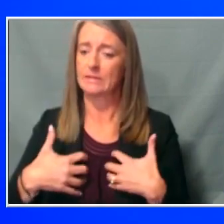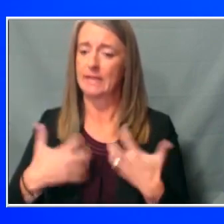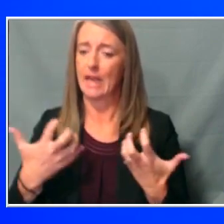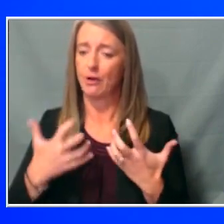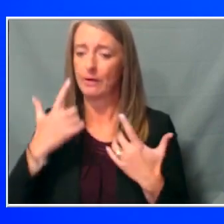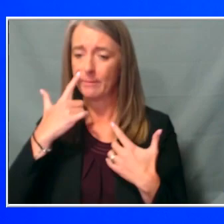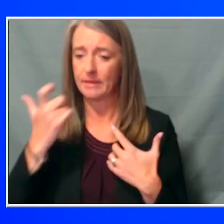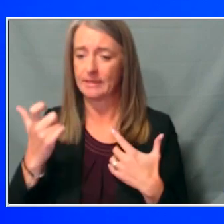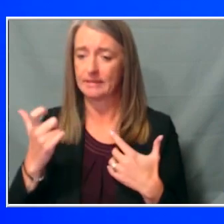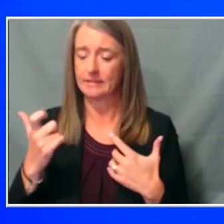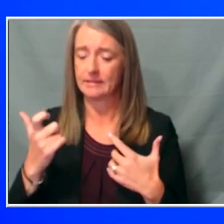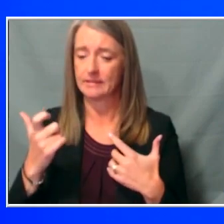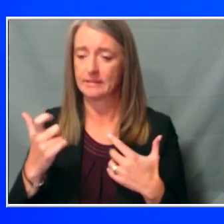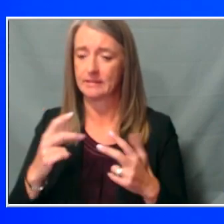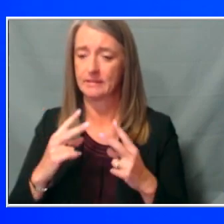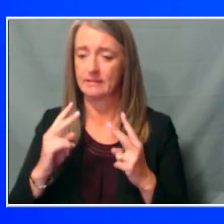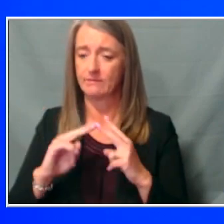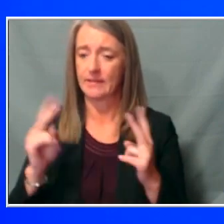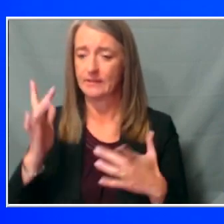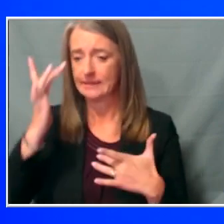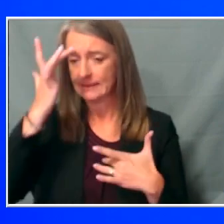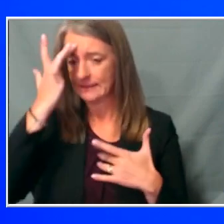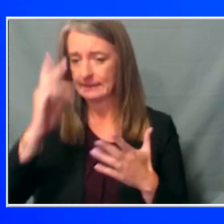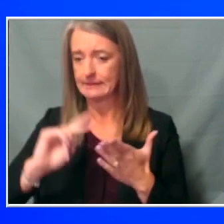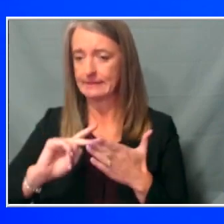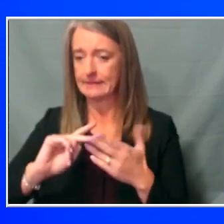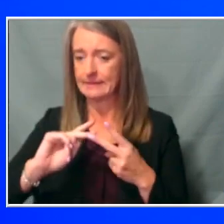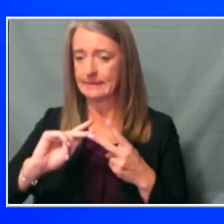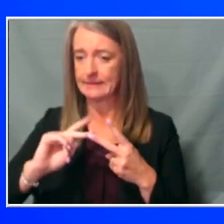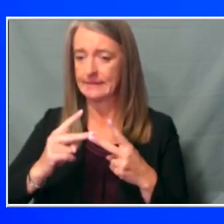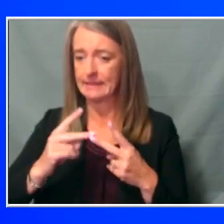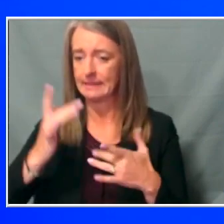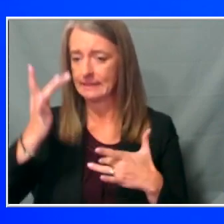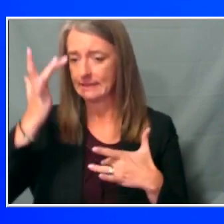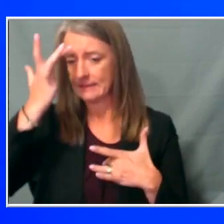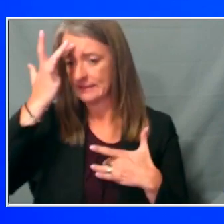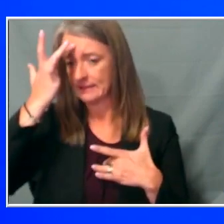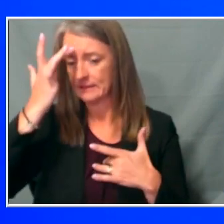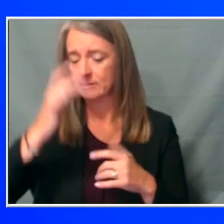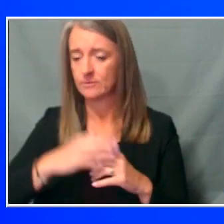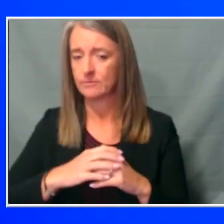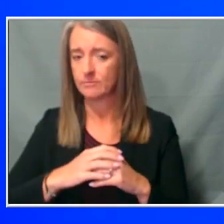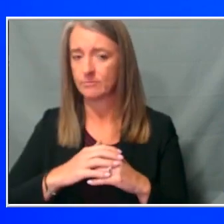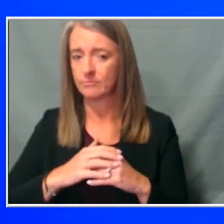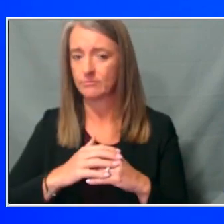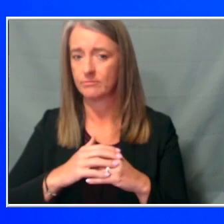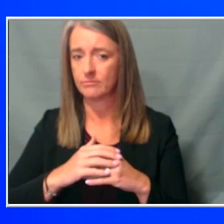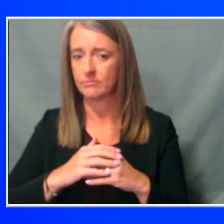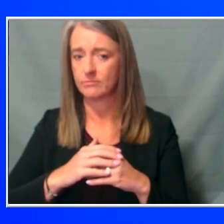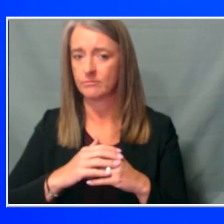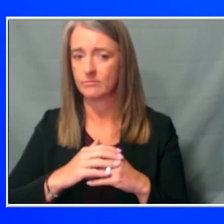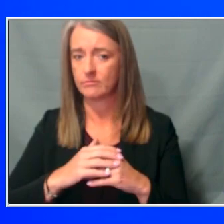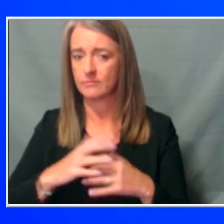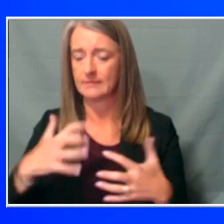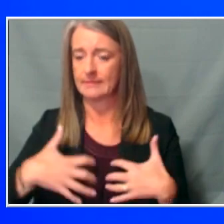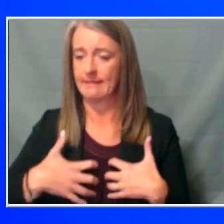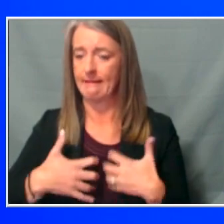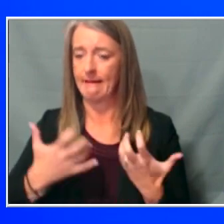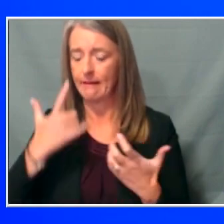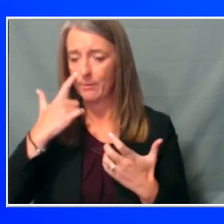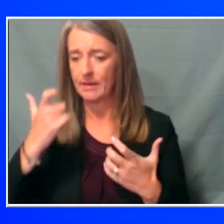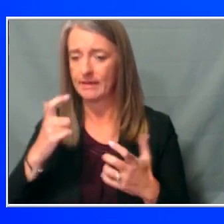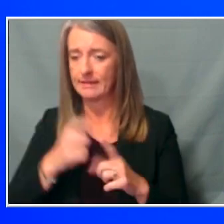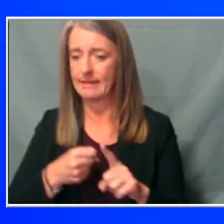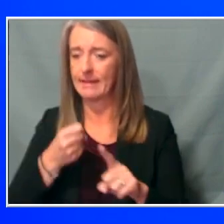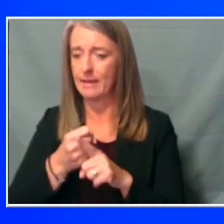I was very sick the second time, very, very sick. And I was angry because I felt like it hit my